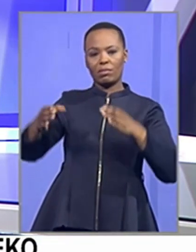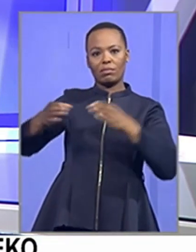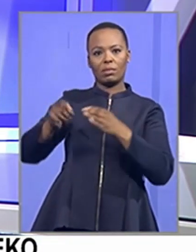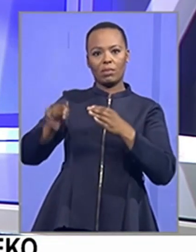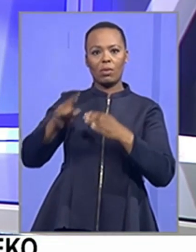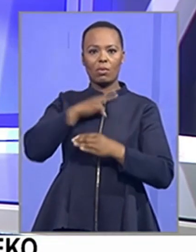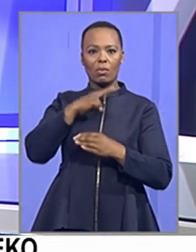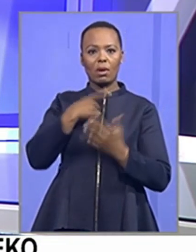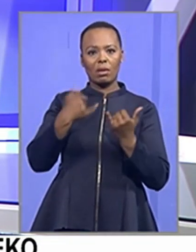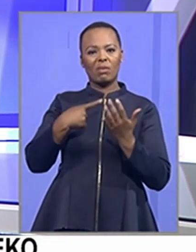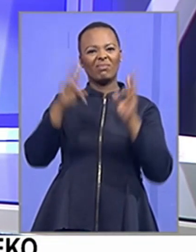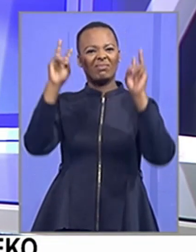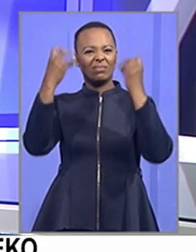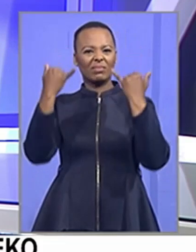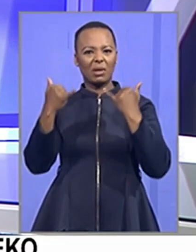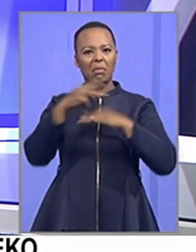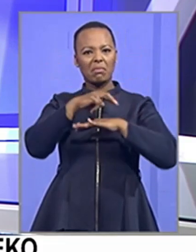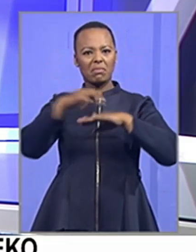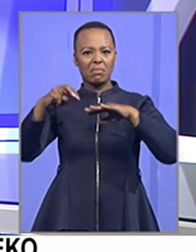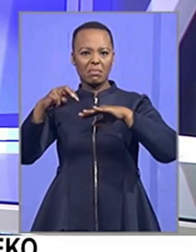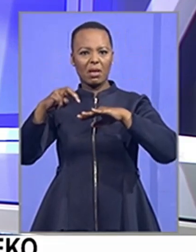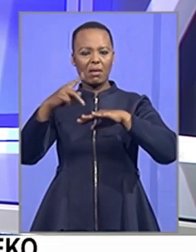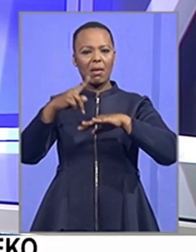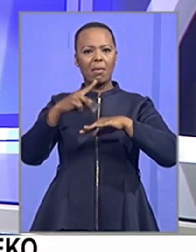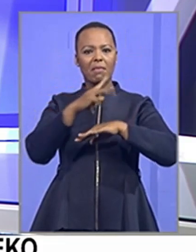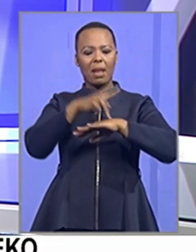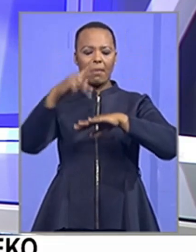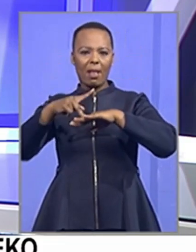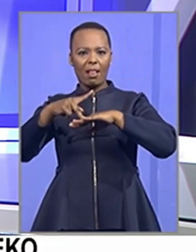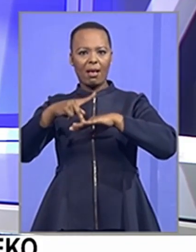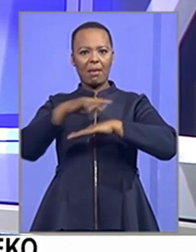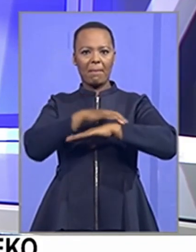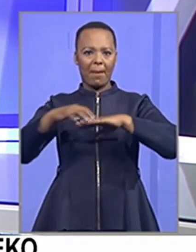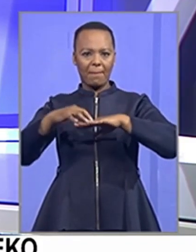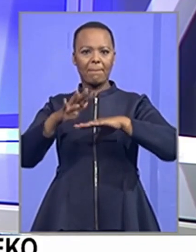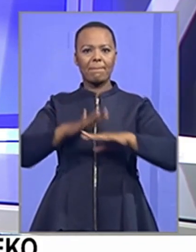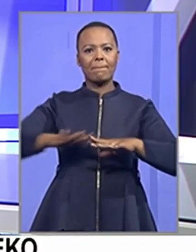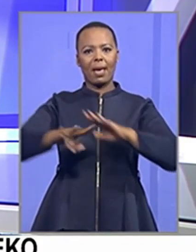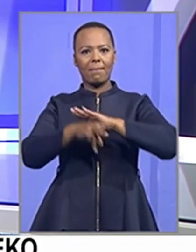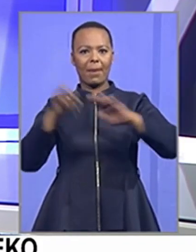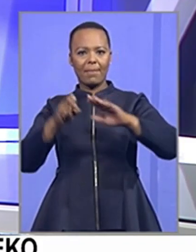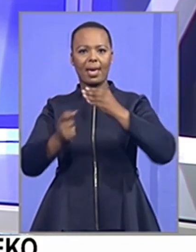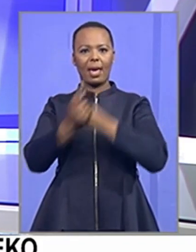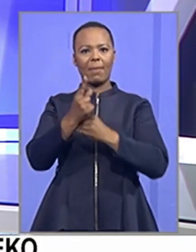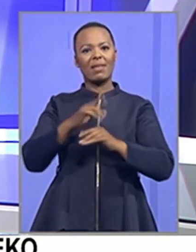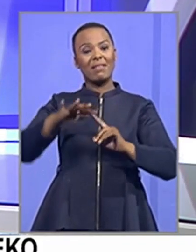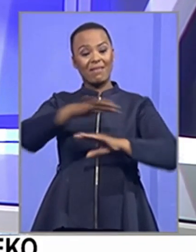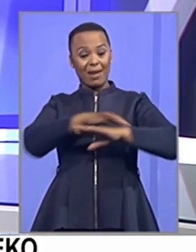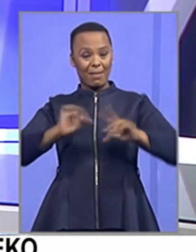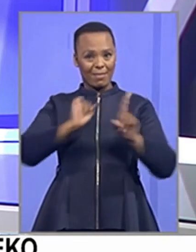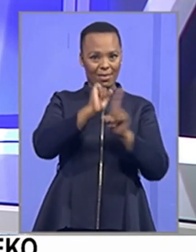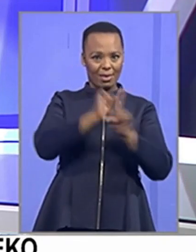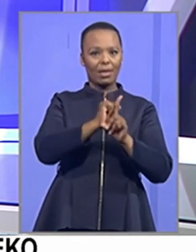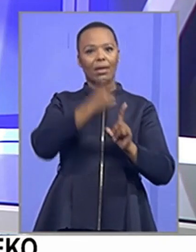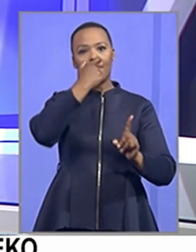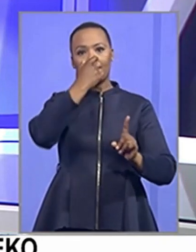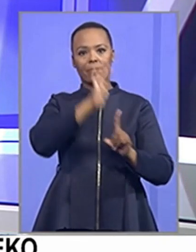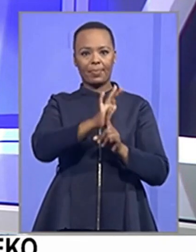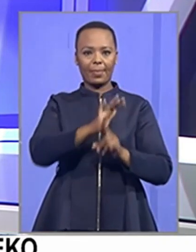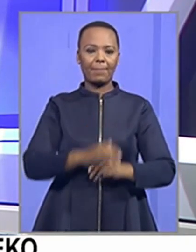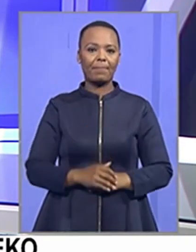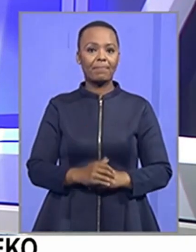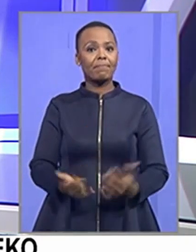le maranakodi a bakilwego ke bohodu bjo bo diregilego polaseng ya Phala Phala ya Mopresidente Cyril Ramaphosa.